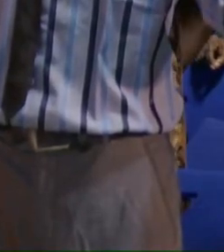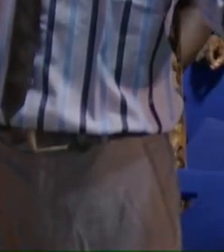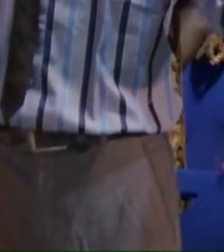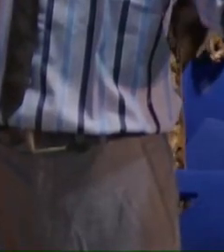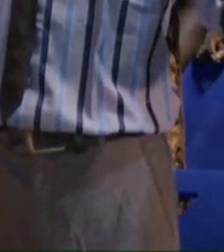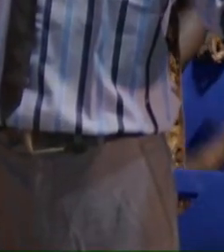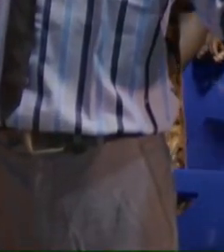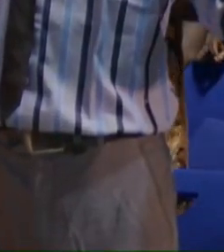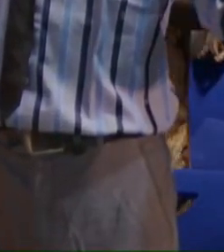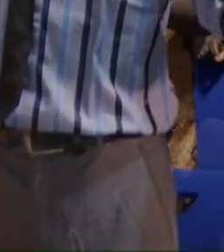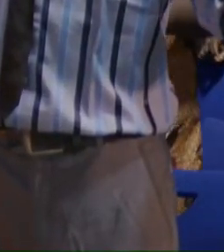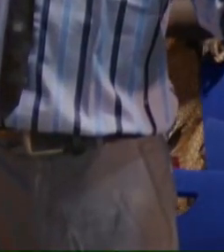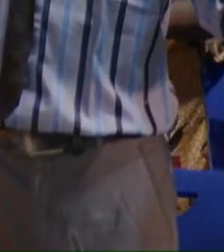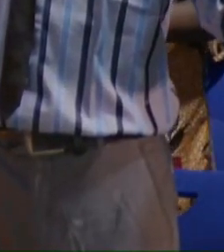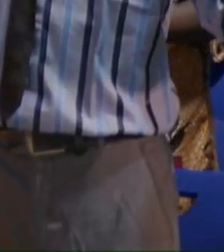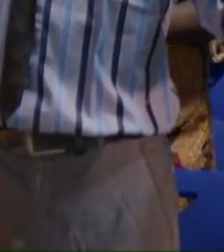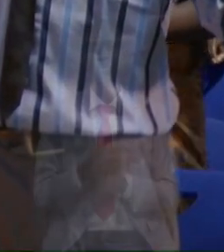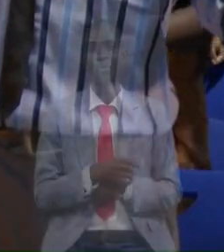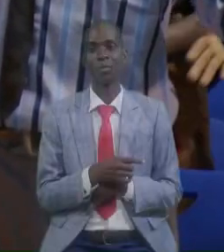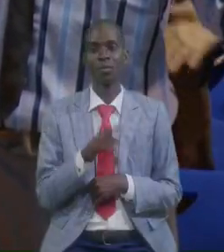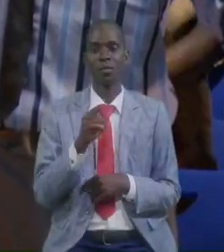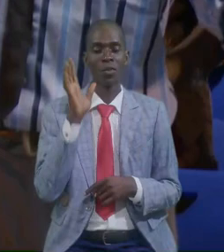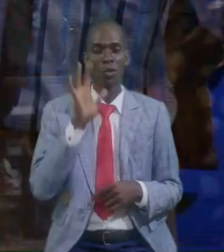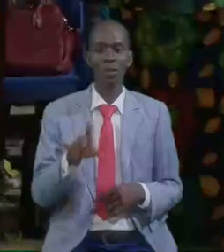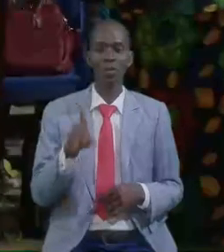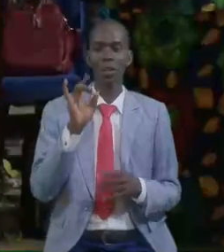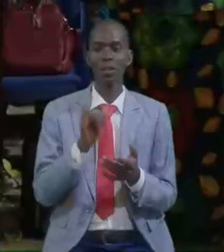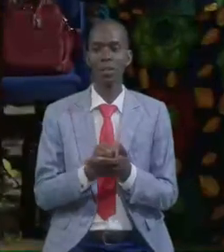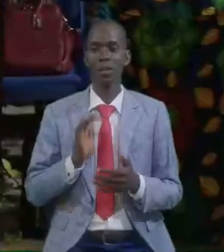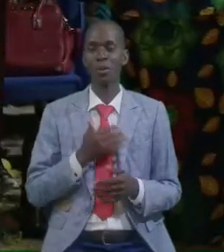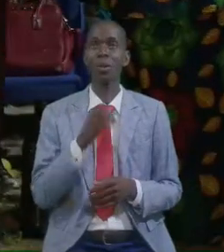Today you'll find that our God is real.